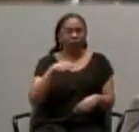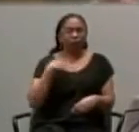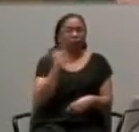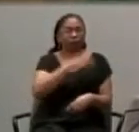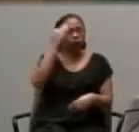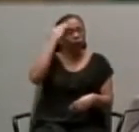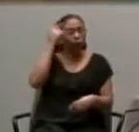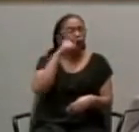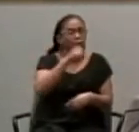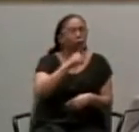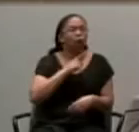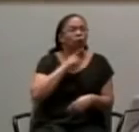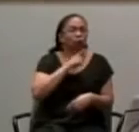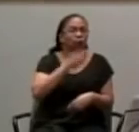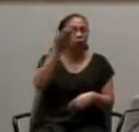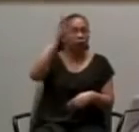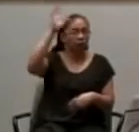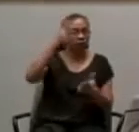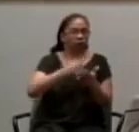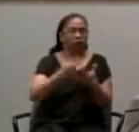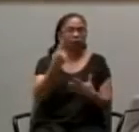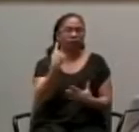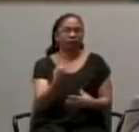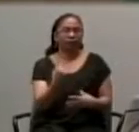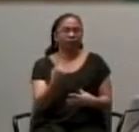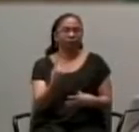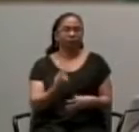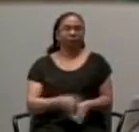that you are the Holy One of God. So,